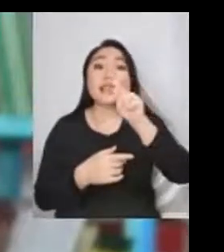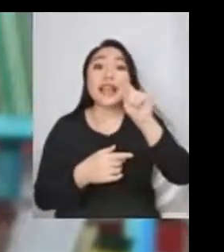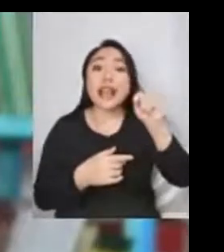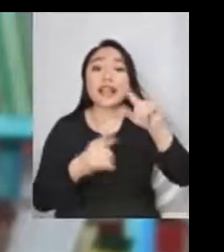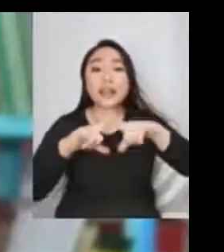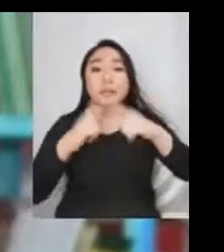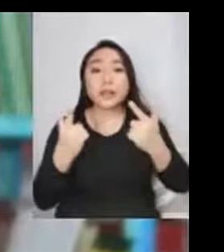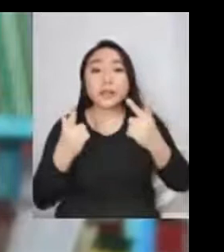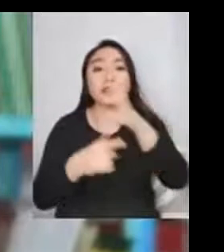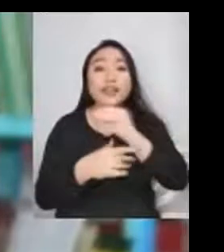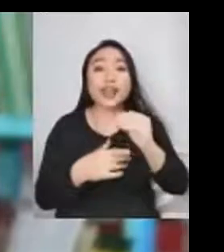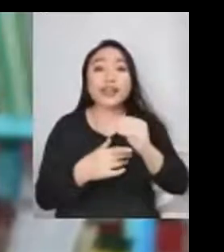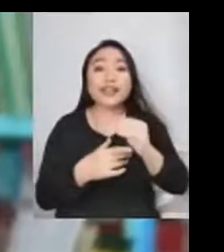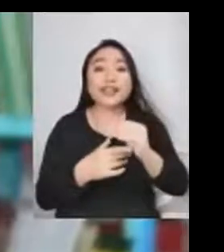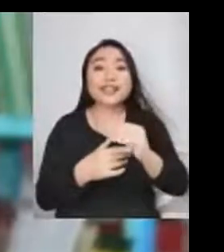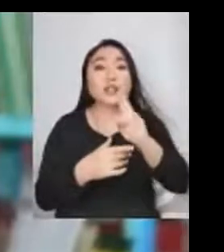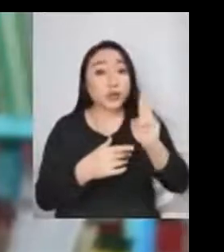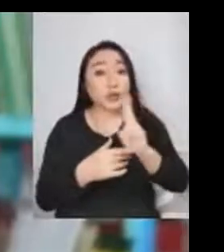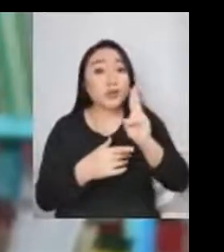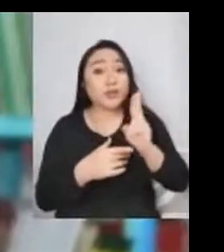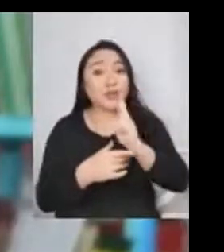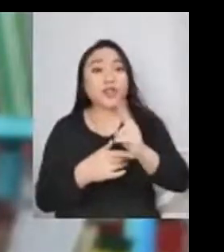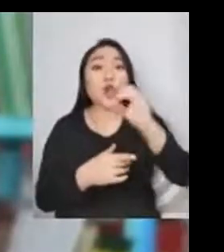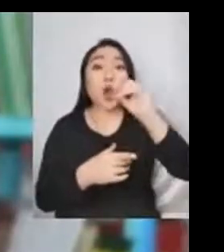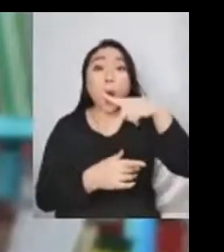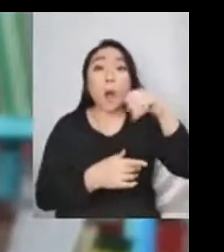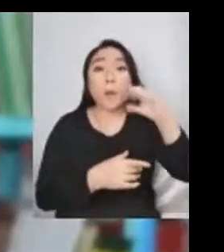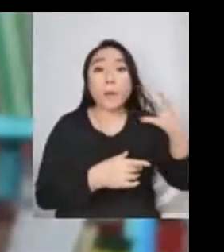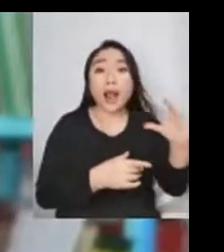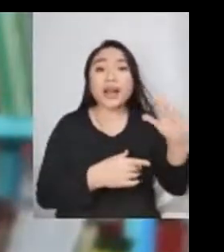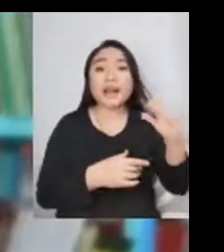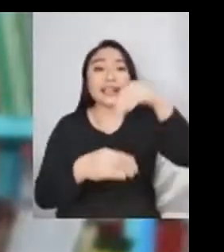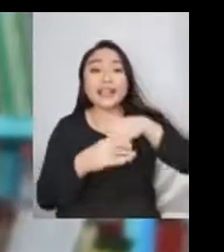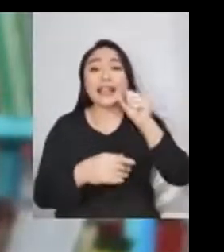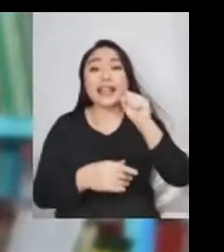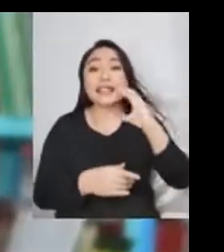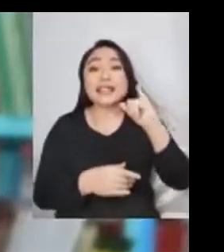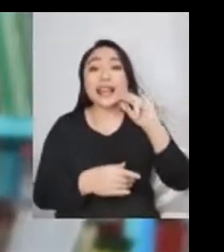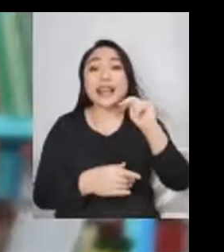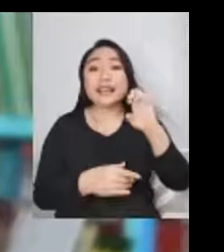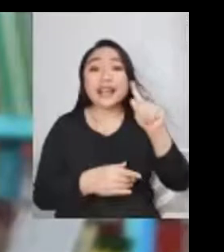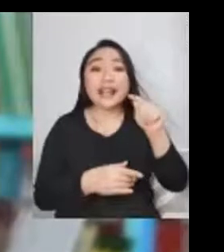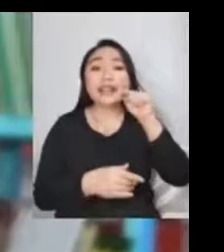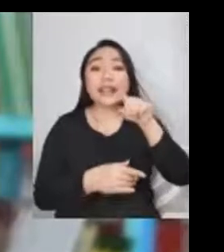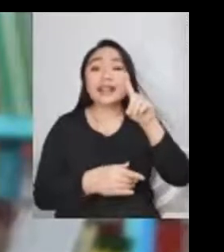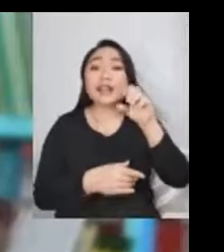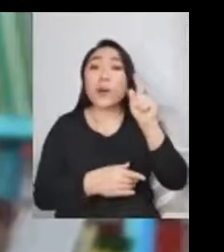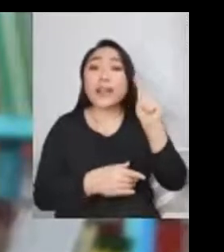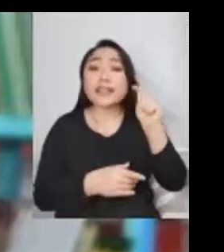facebook.com/STII Library and access our online public access catalog at